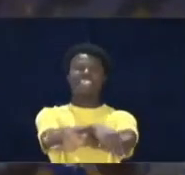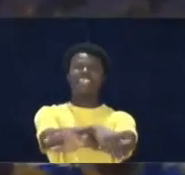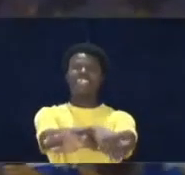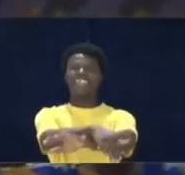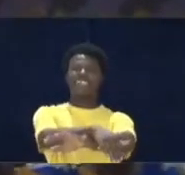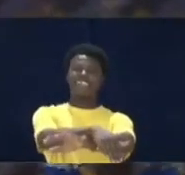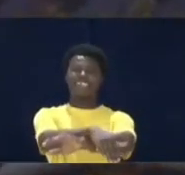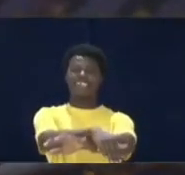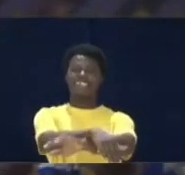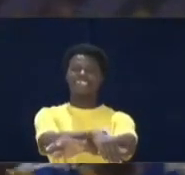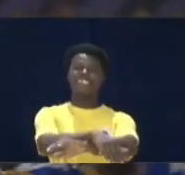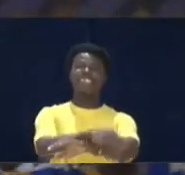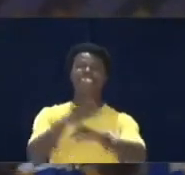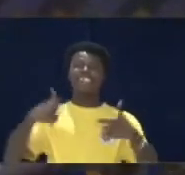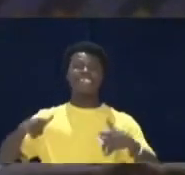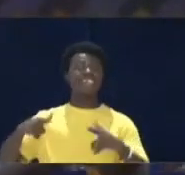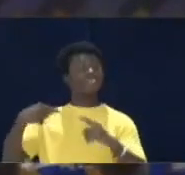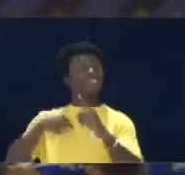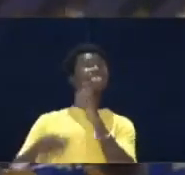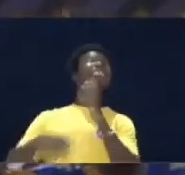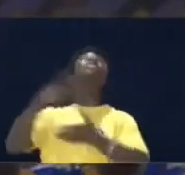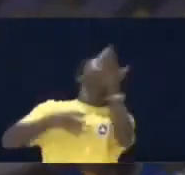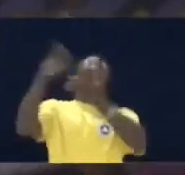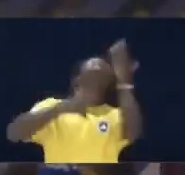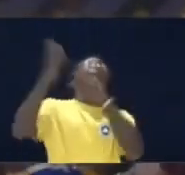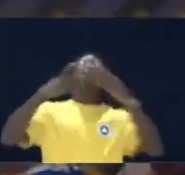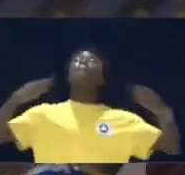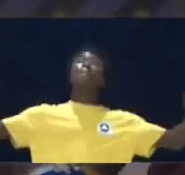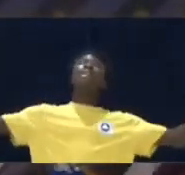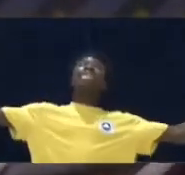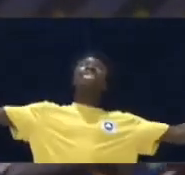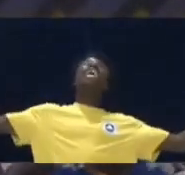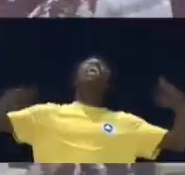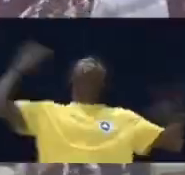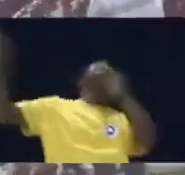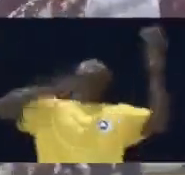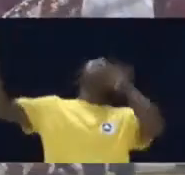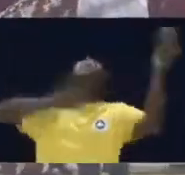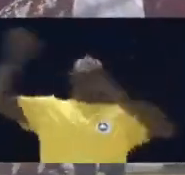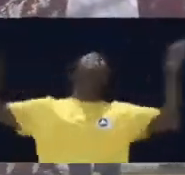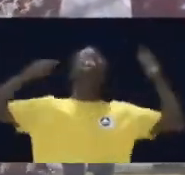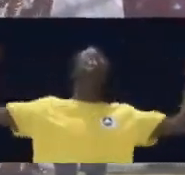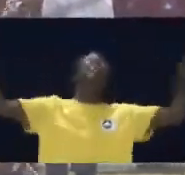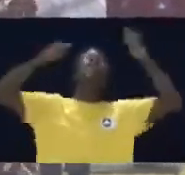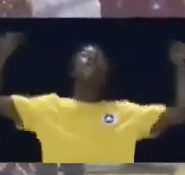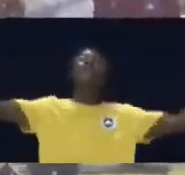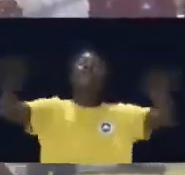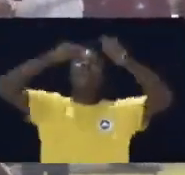Let me hear you shout the biggest hallelujah.